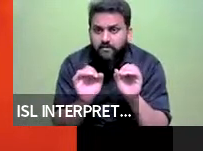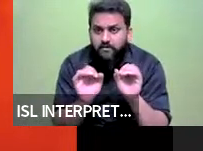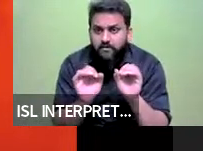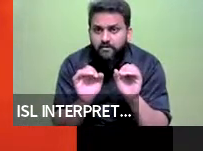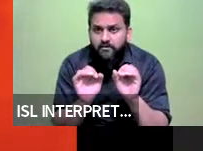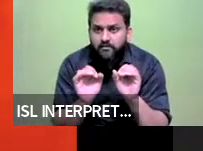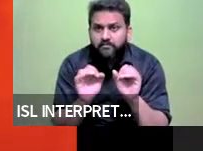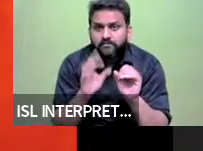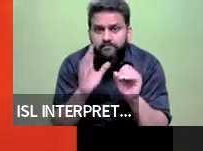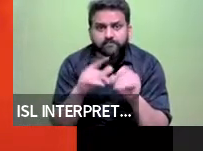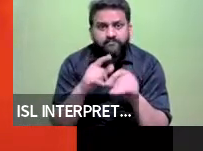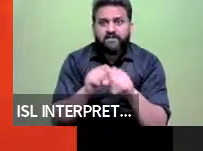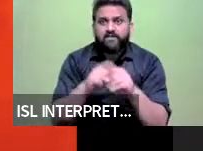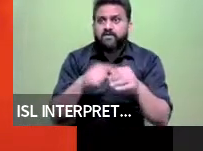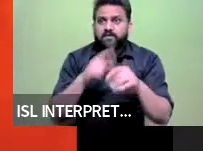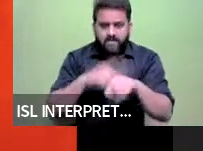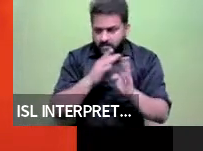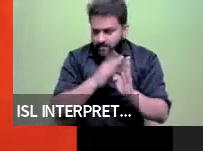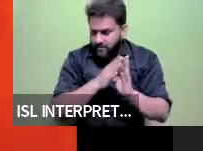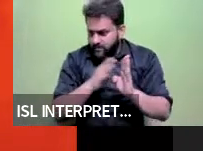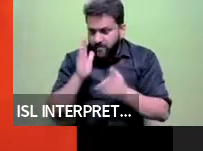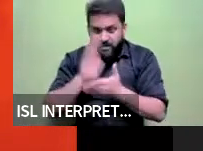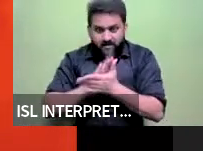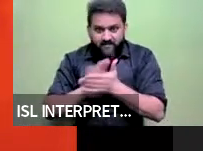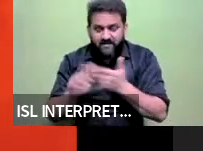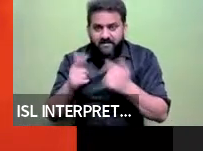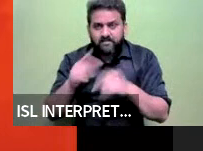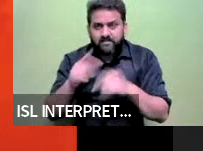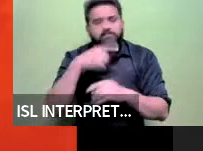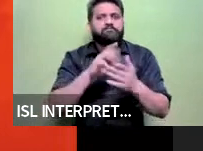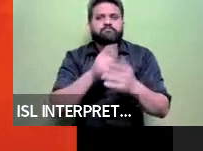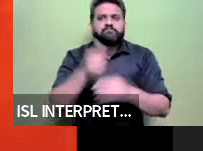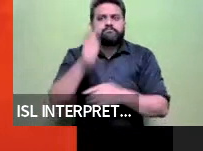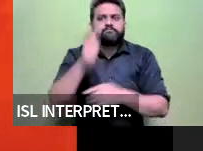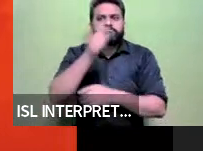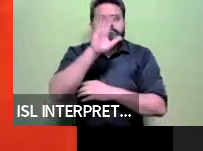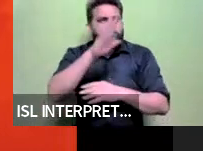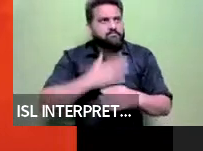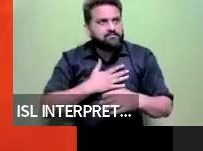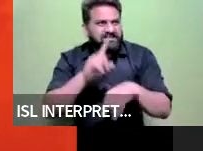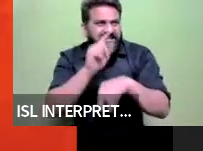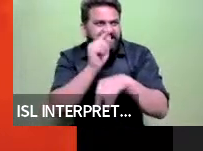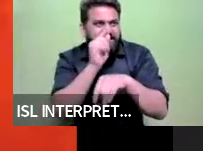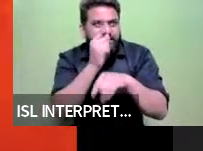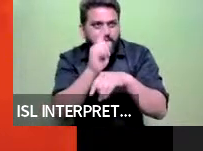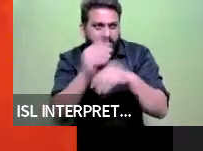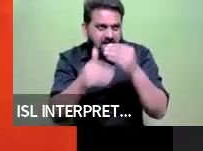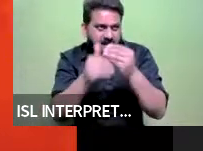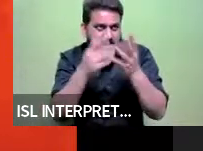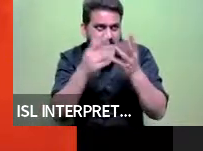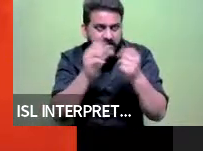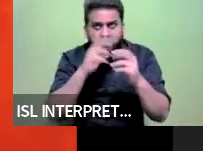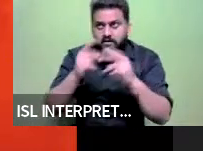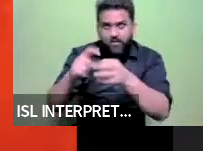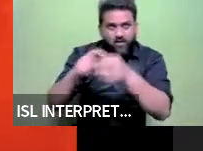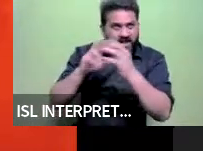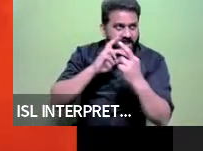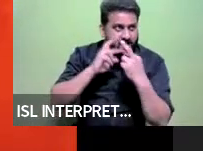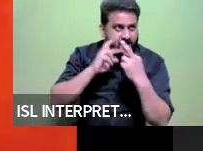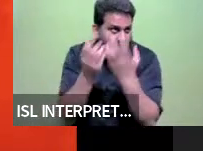and you are finishing the time, then you can say that, Mr. Arbitrator, may I get 1 extra minute to answer the question